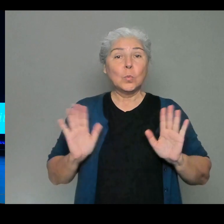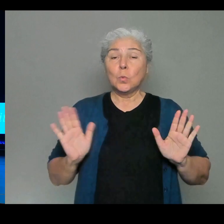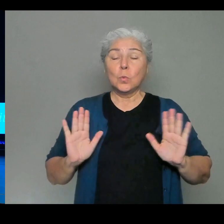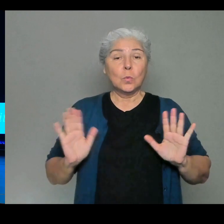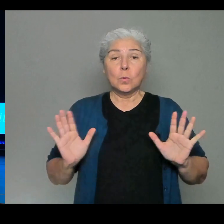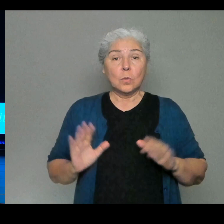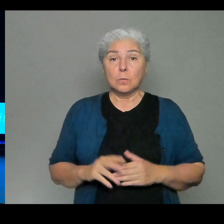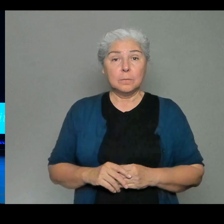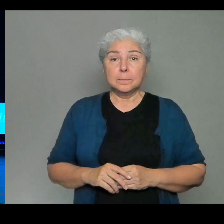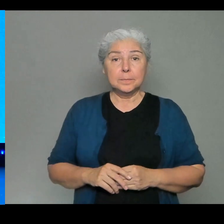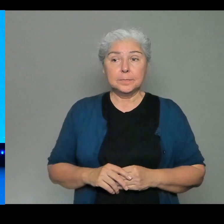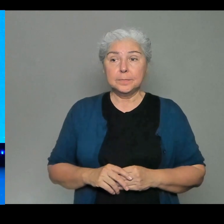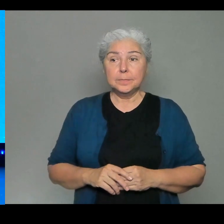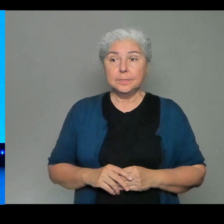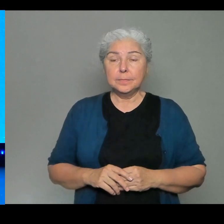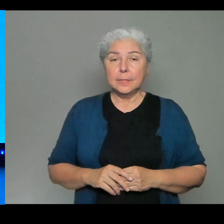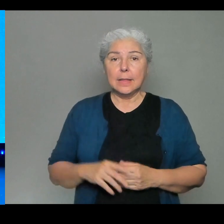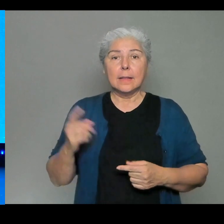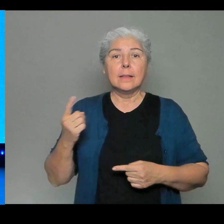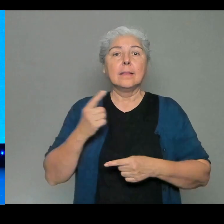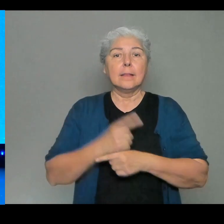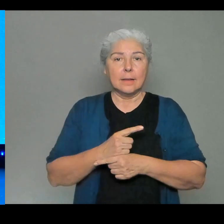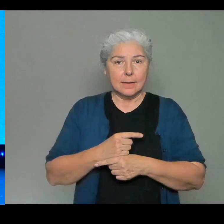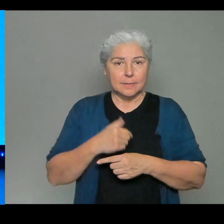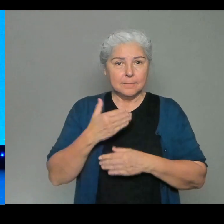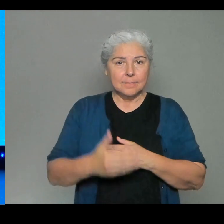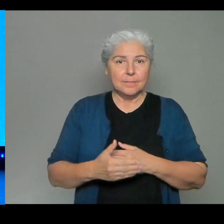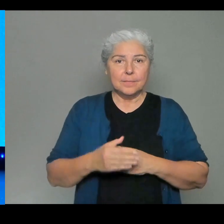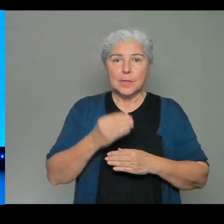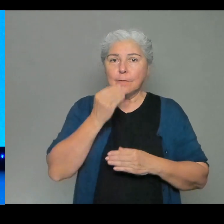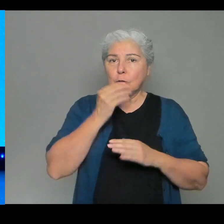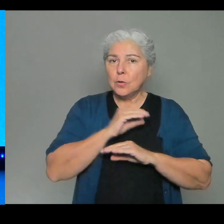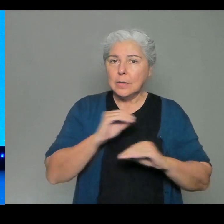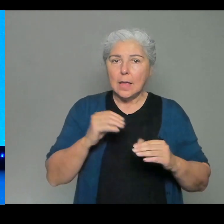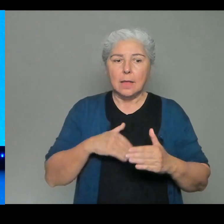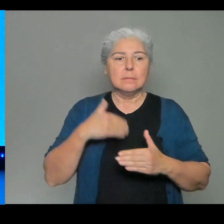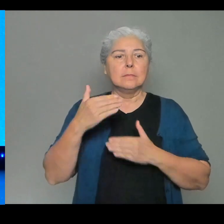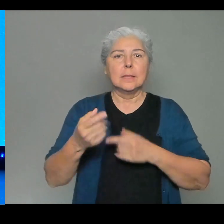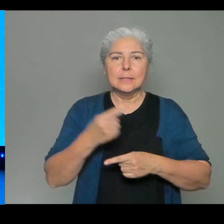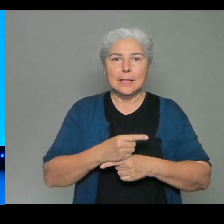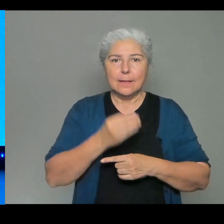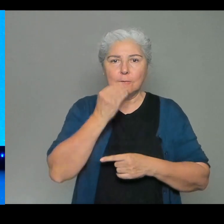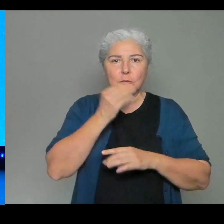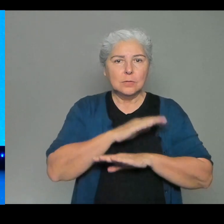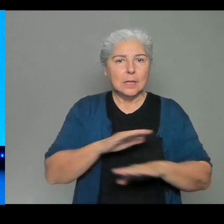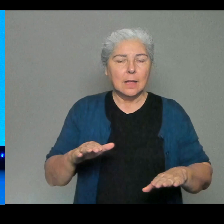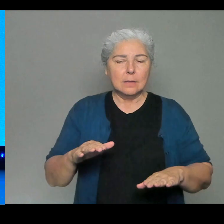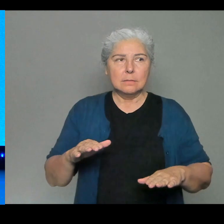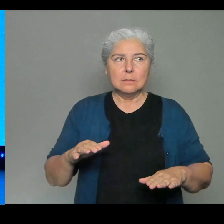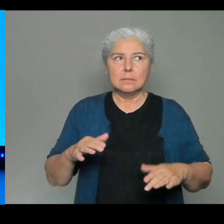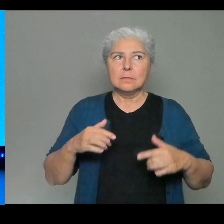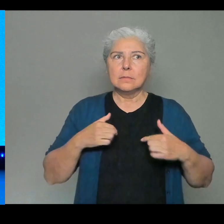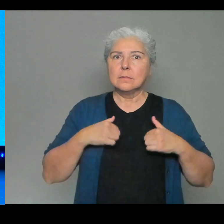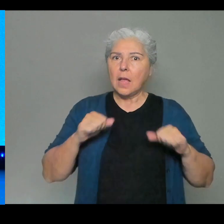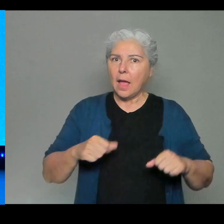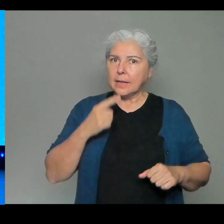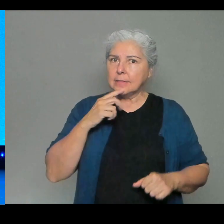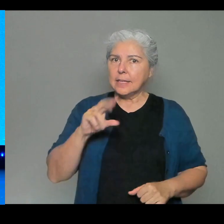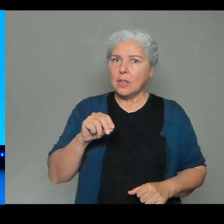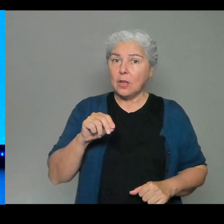I'm like, nah. And you go, another day, no food, another day, no food, another day. And you go, I can